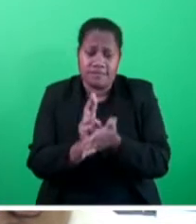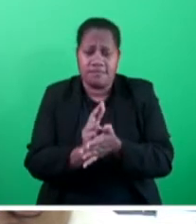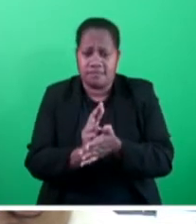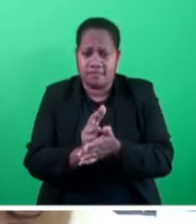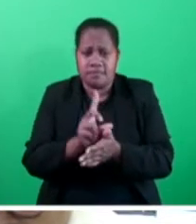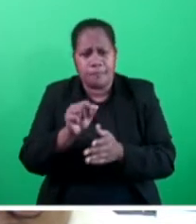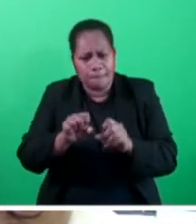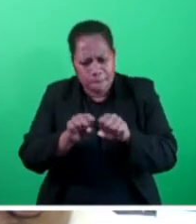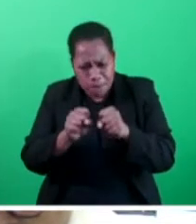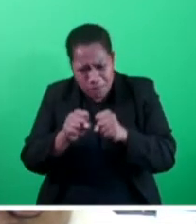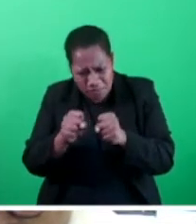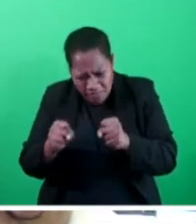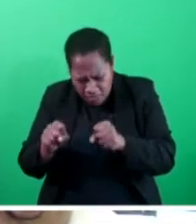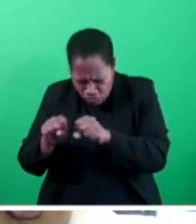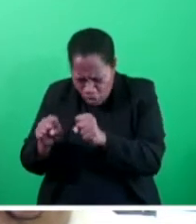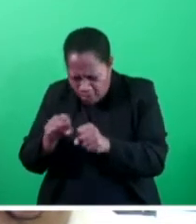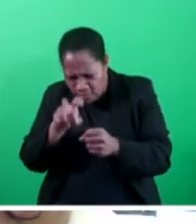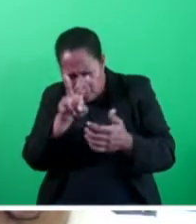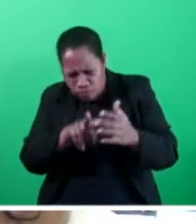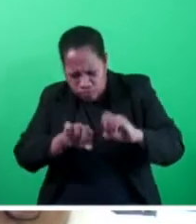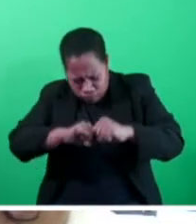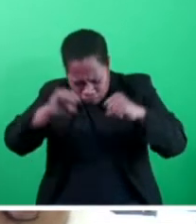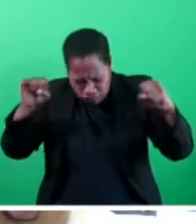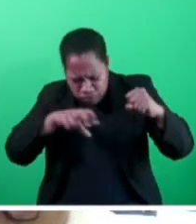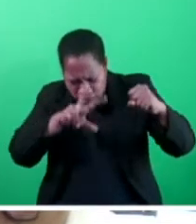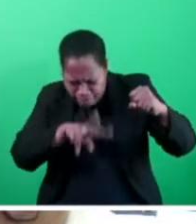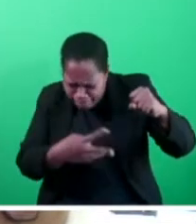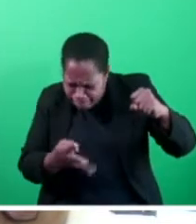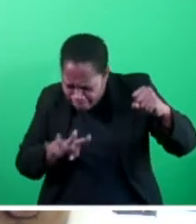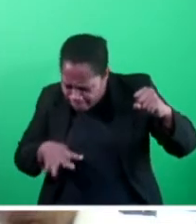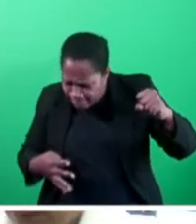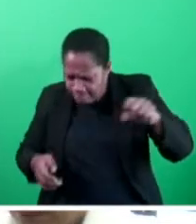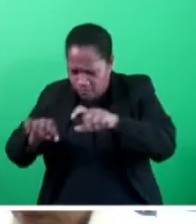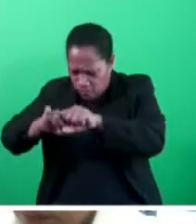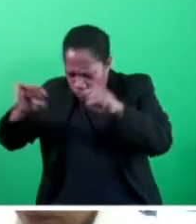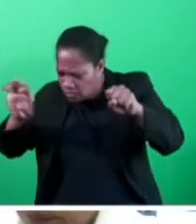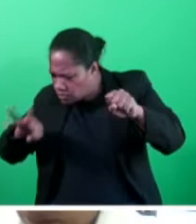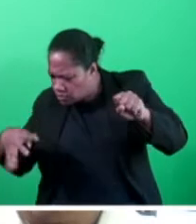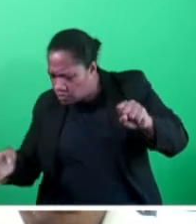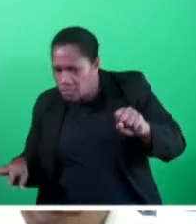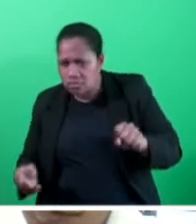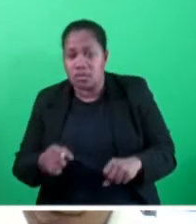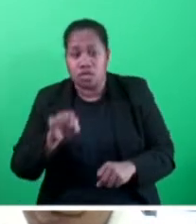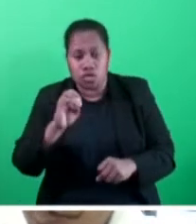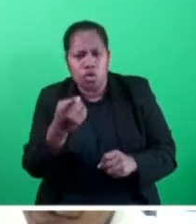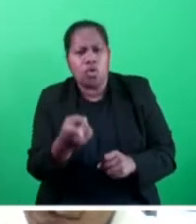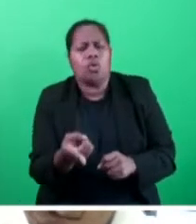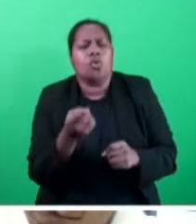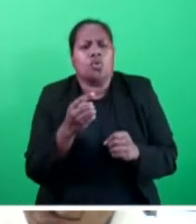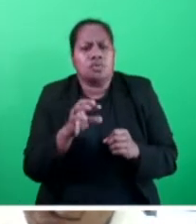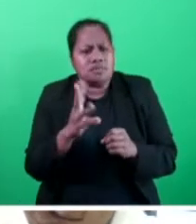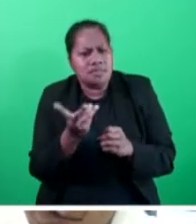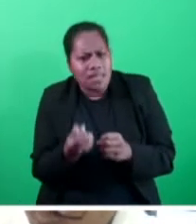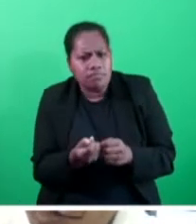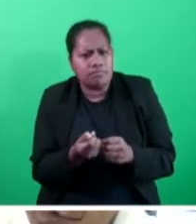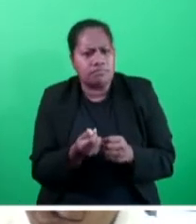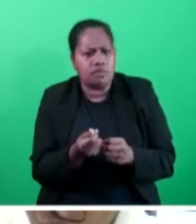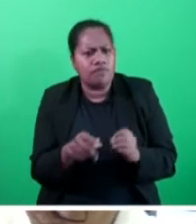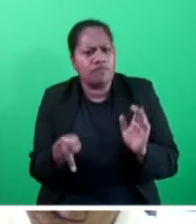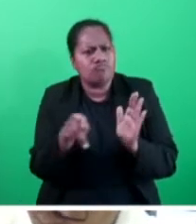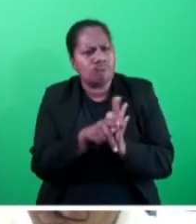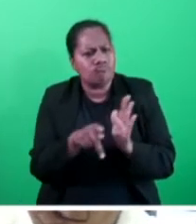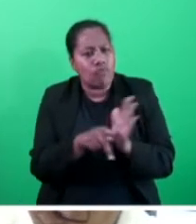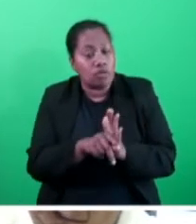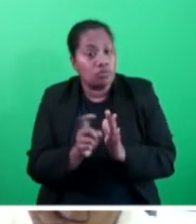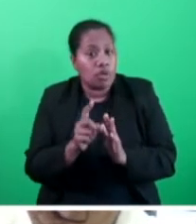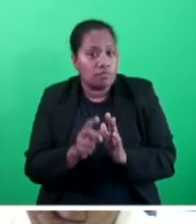satisfied that with other measures such as price control goods, a reasonable basket of goods was to be had from the